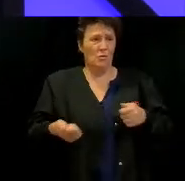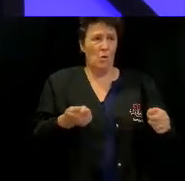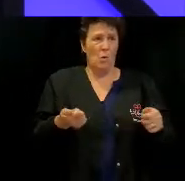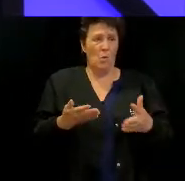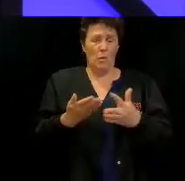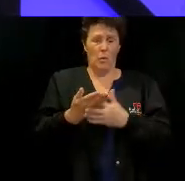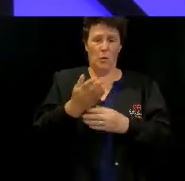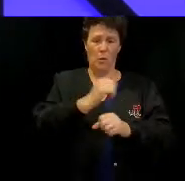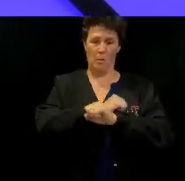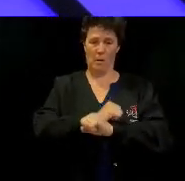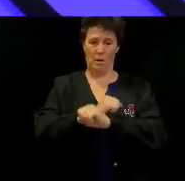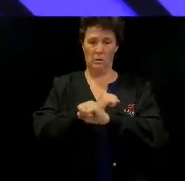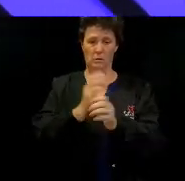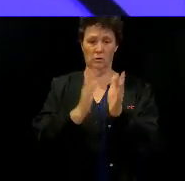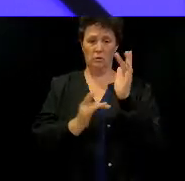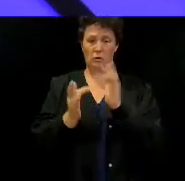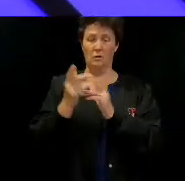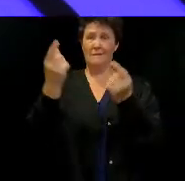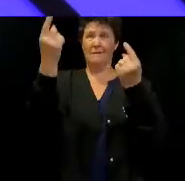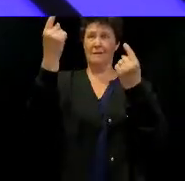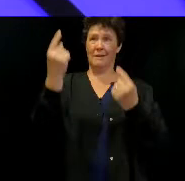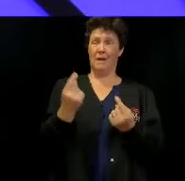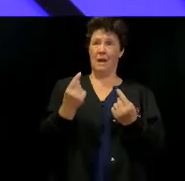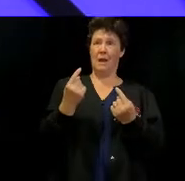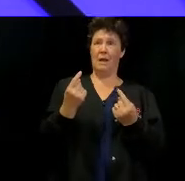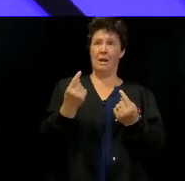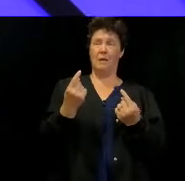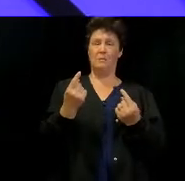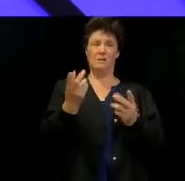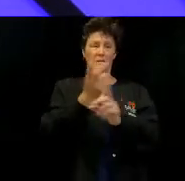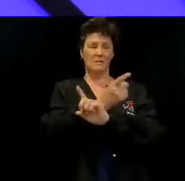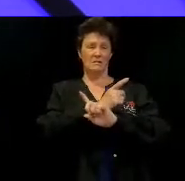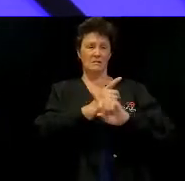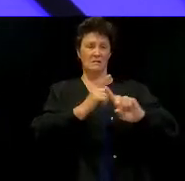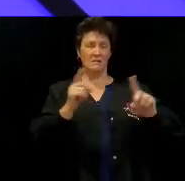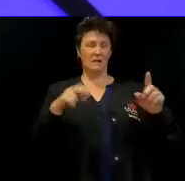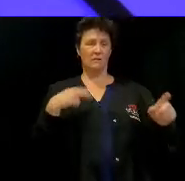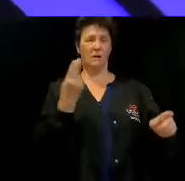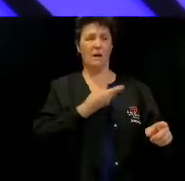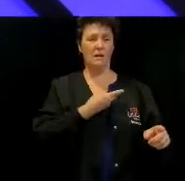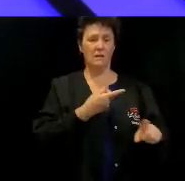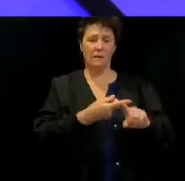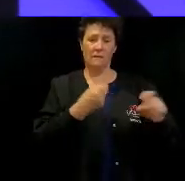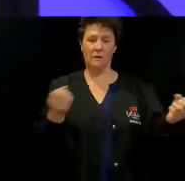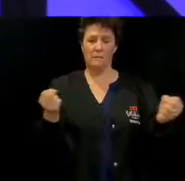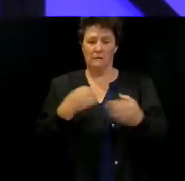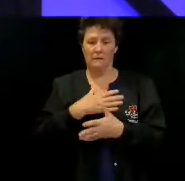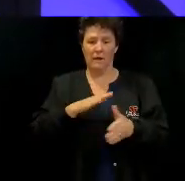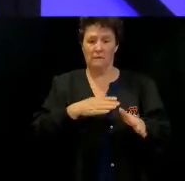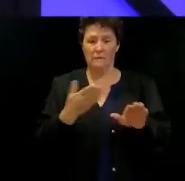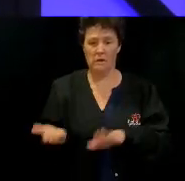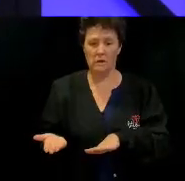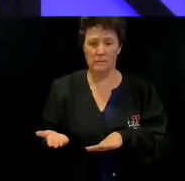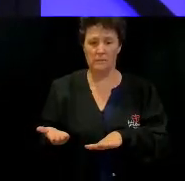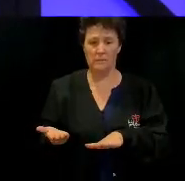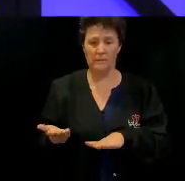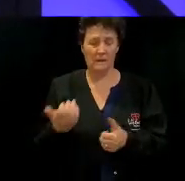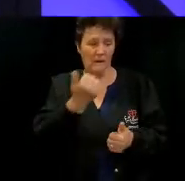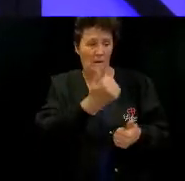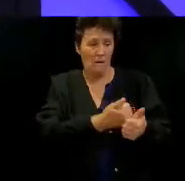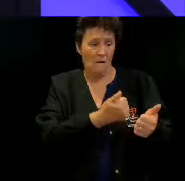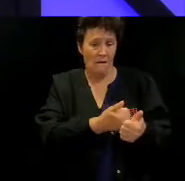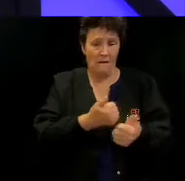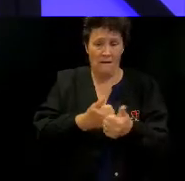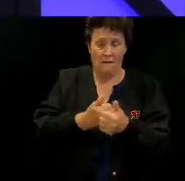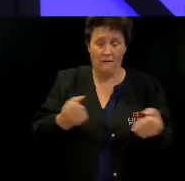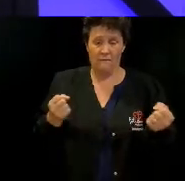Jesus came to deliver you and I from the fear of death. Every fear is rooted in the fear